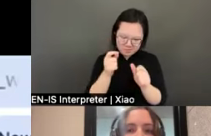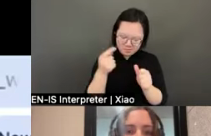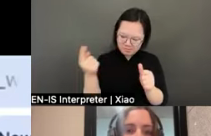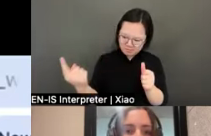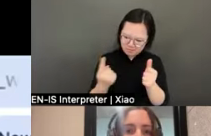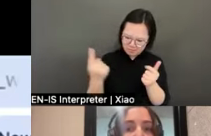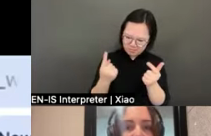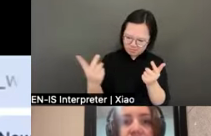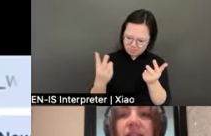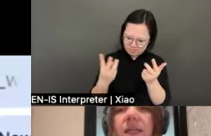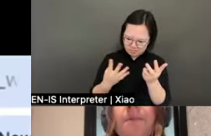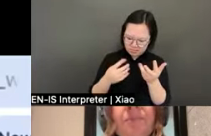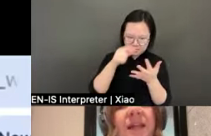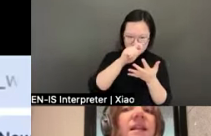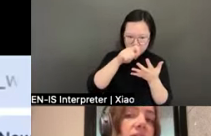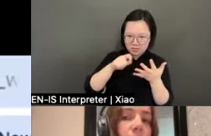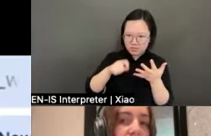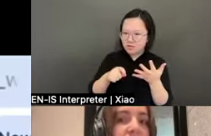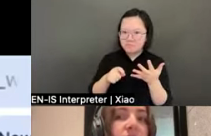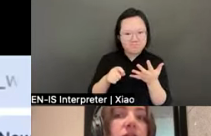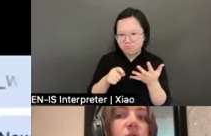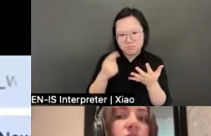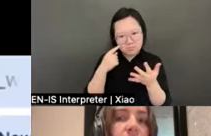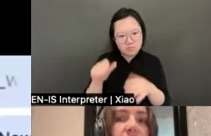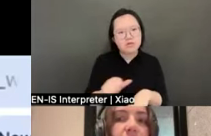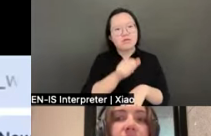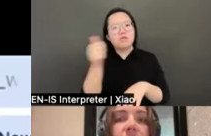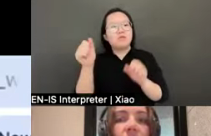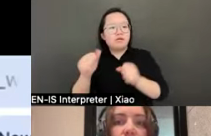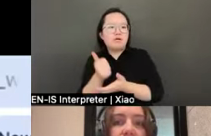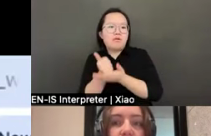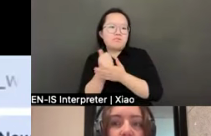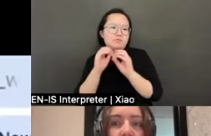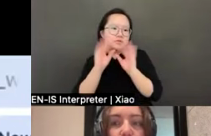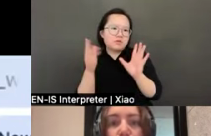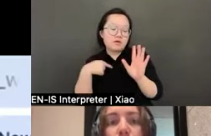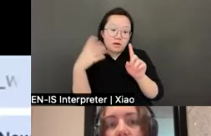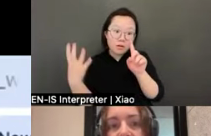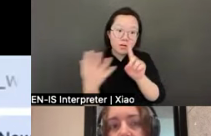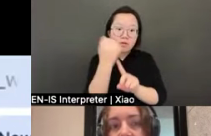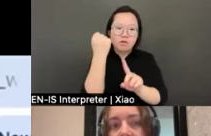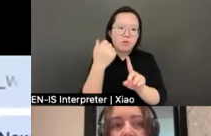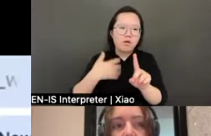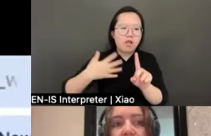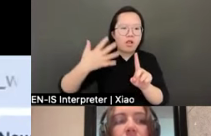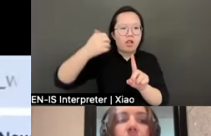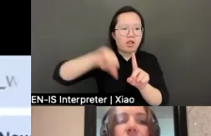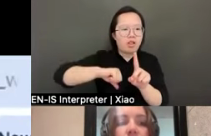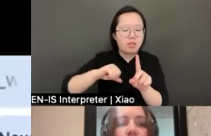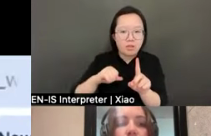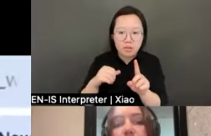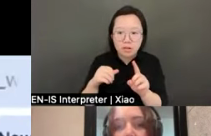other indicators are more relevant. And then in some contexts, it's also sometimes hard to know how many participants will